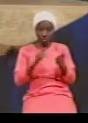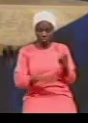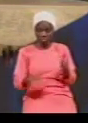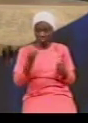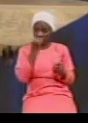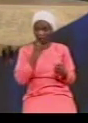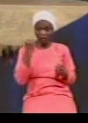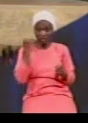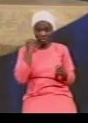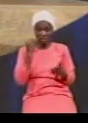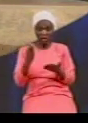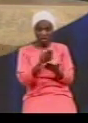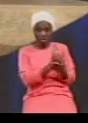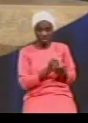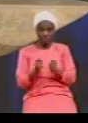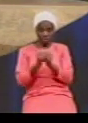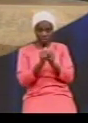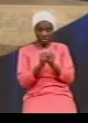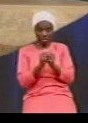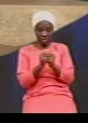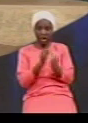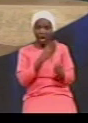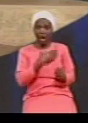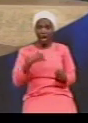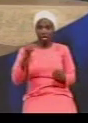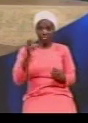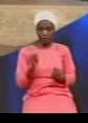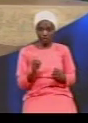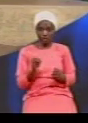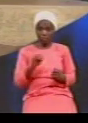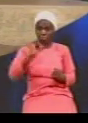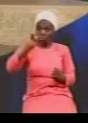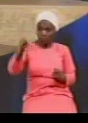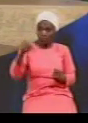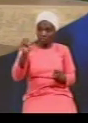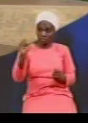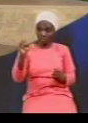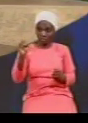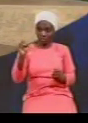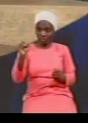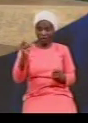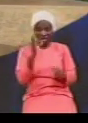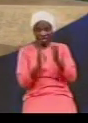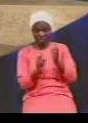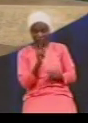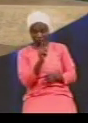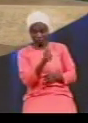Israel collectively. And so, Joshua, if you